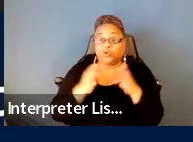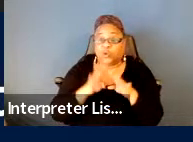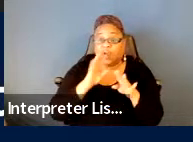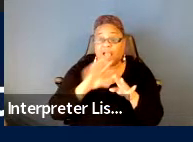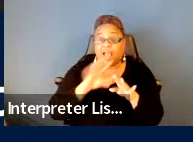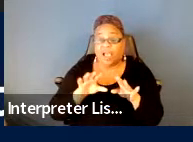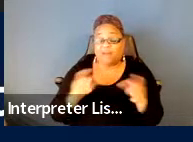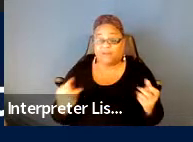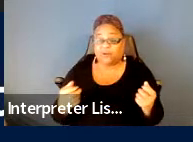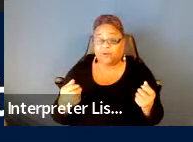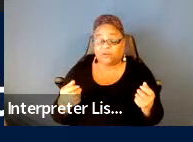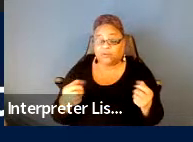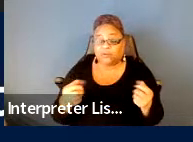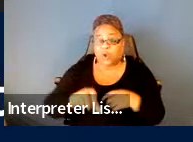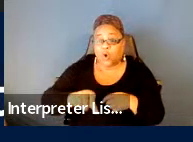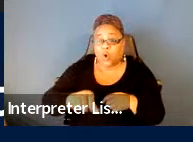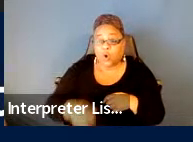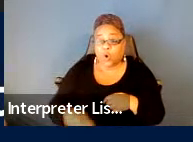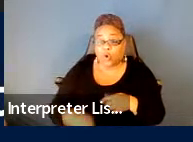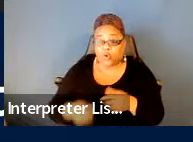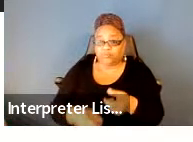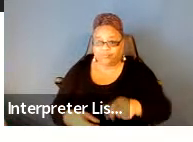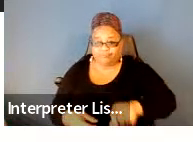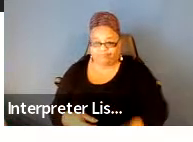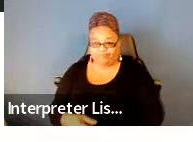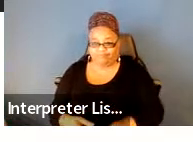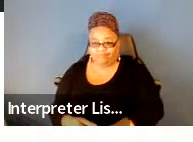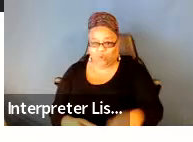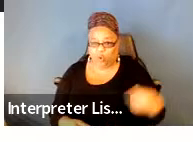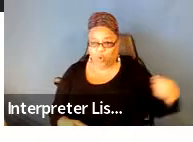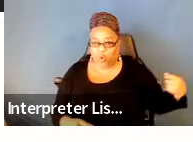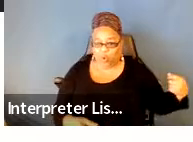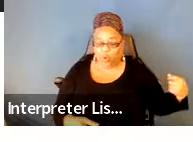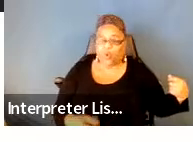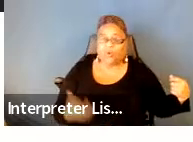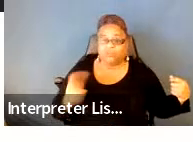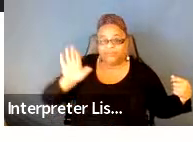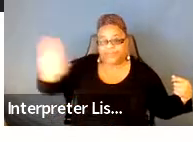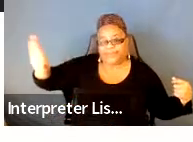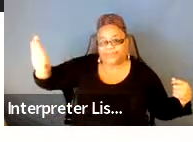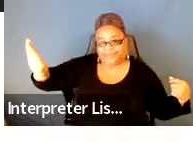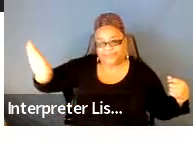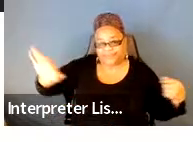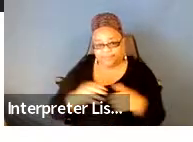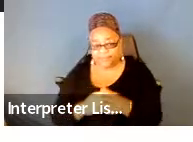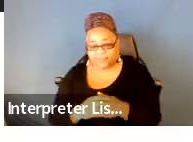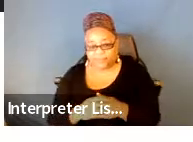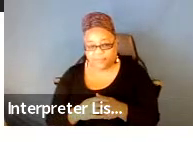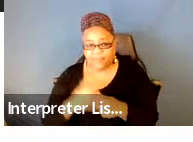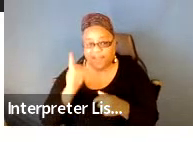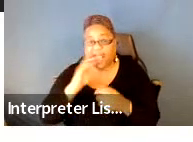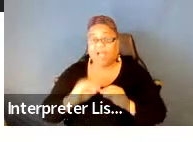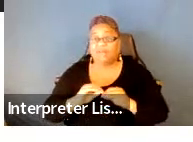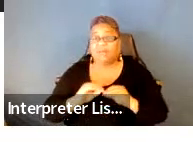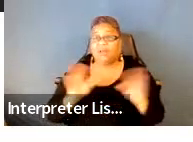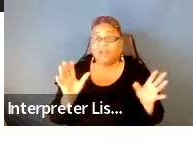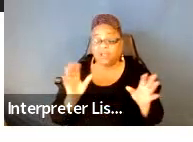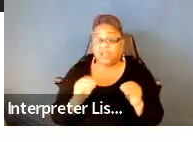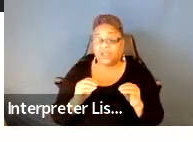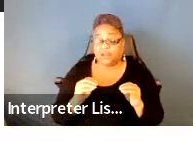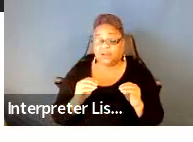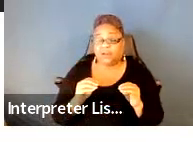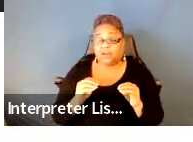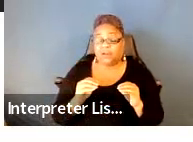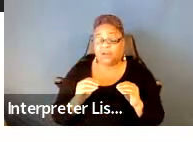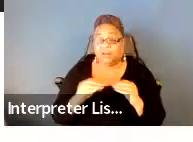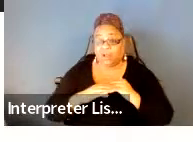devices. Next slide, slide 18. There's a clear floor space requirement.